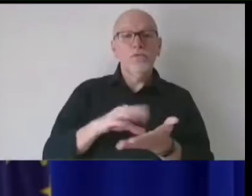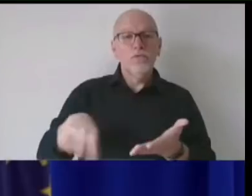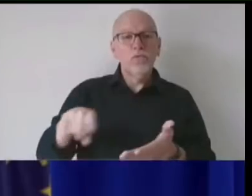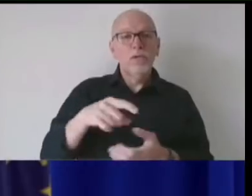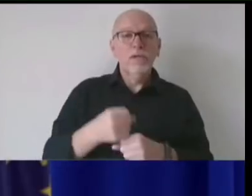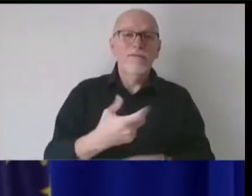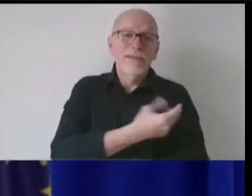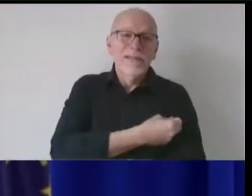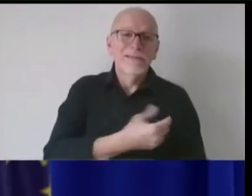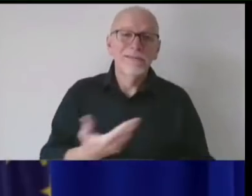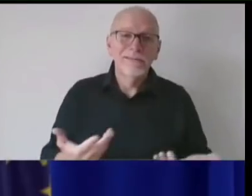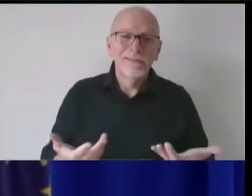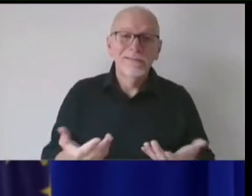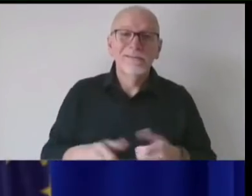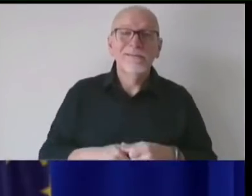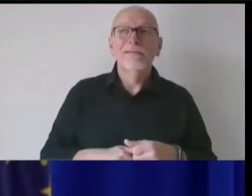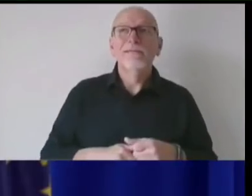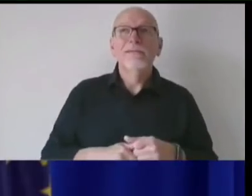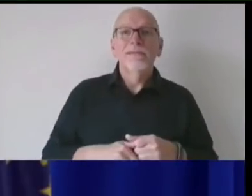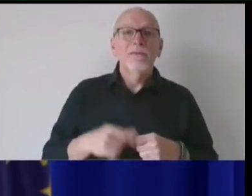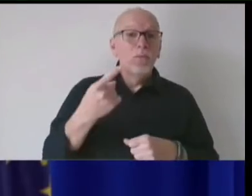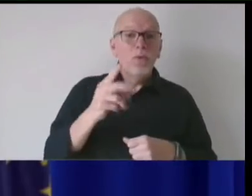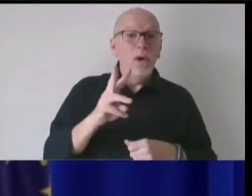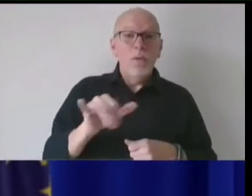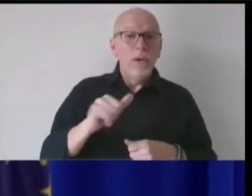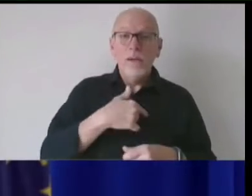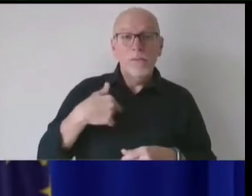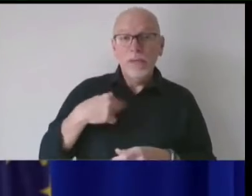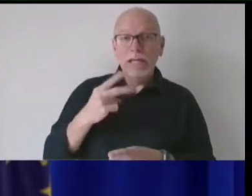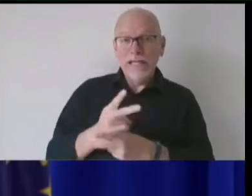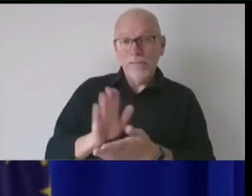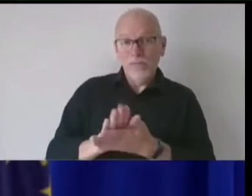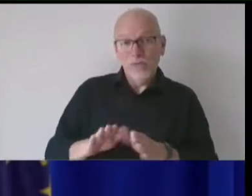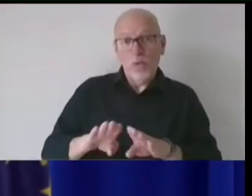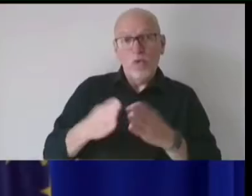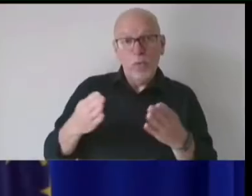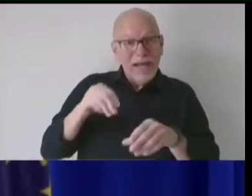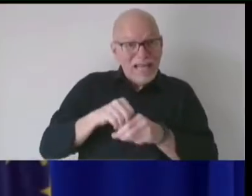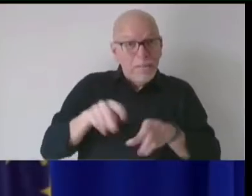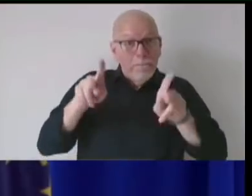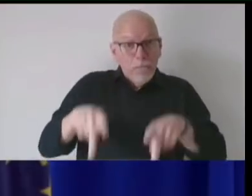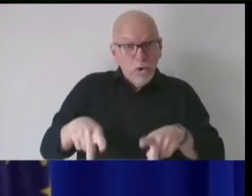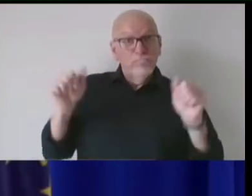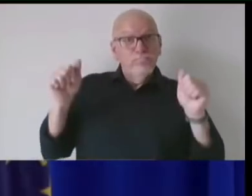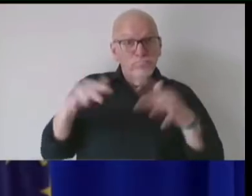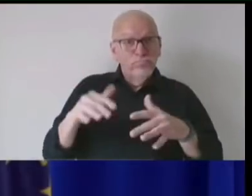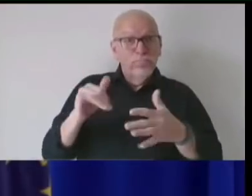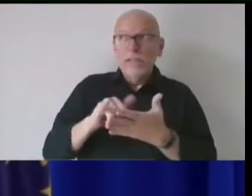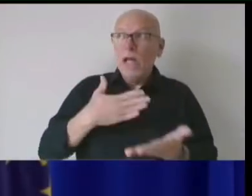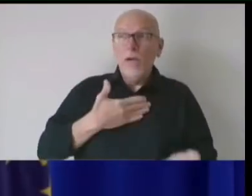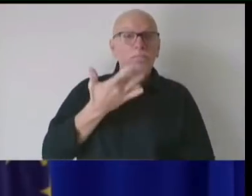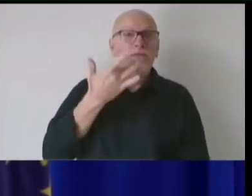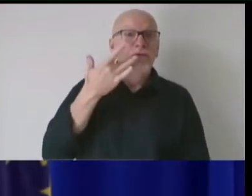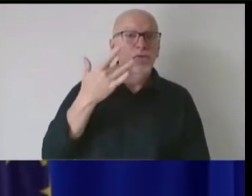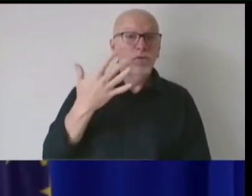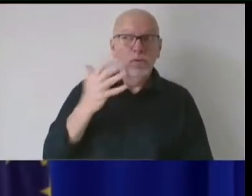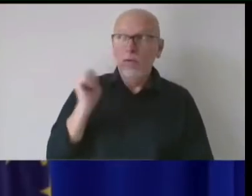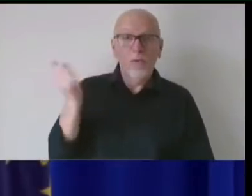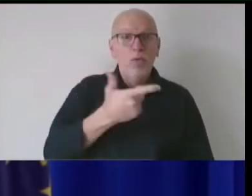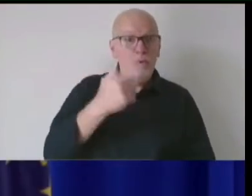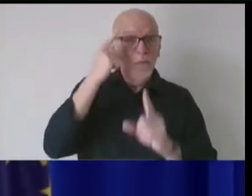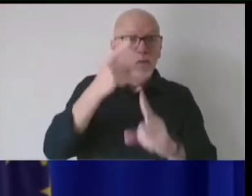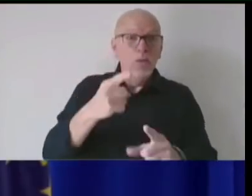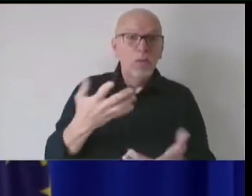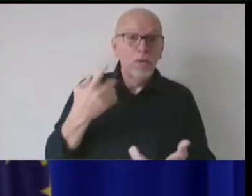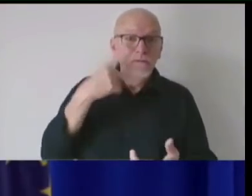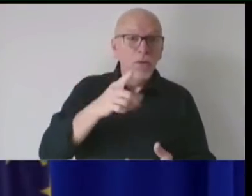vaccinated. And the way that we can keep schools open to in-person training, which is the #1 goal for all parents, and I believe